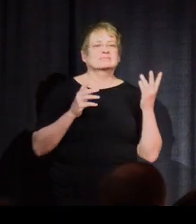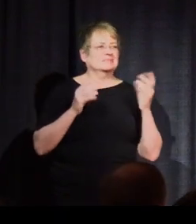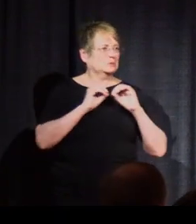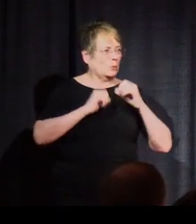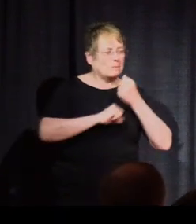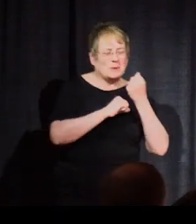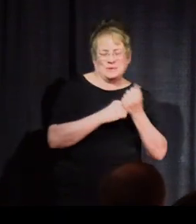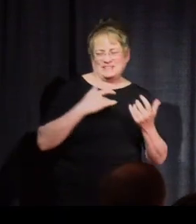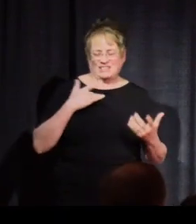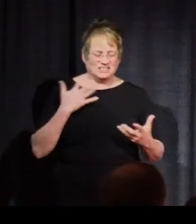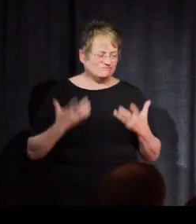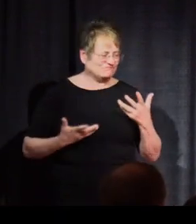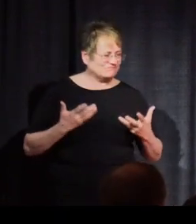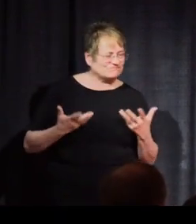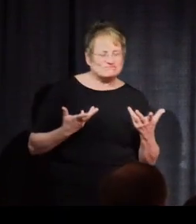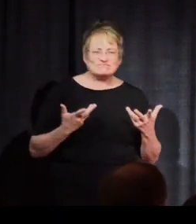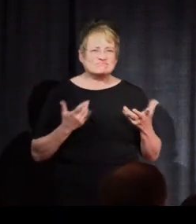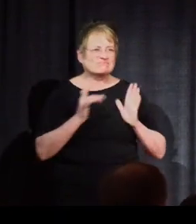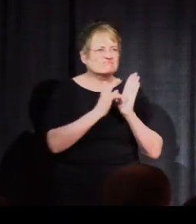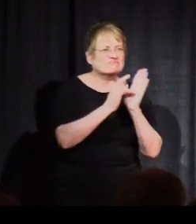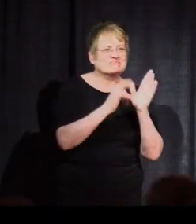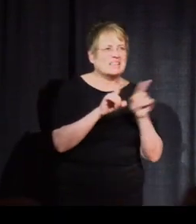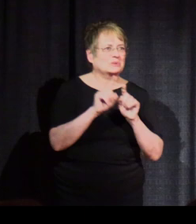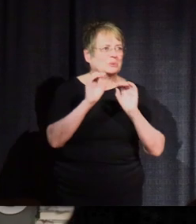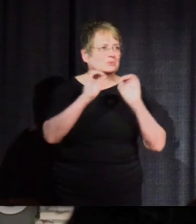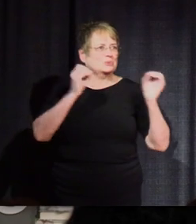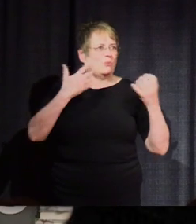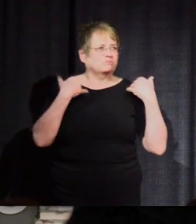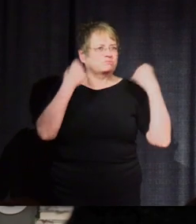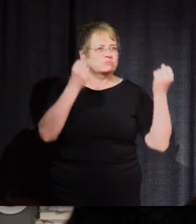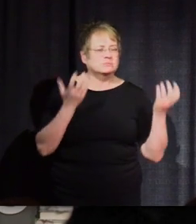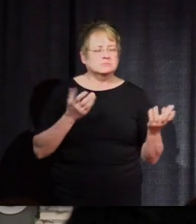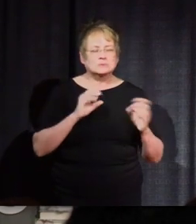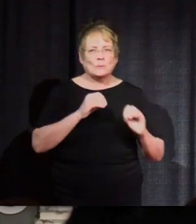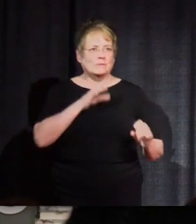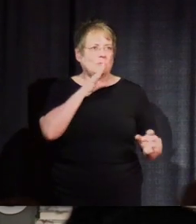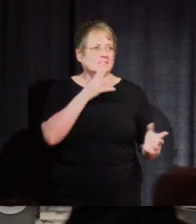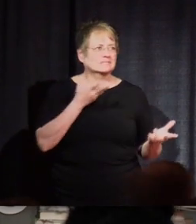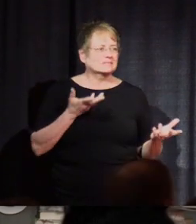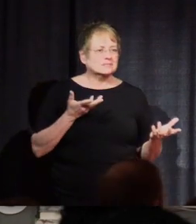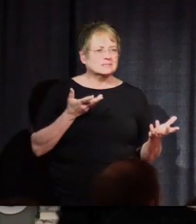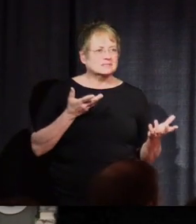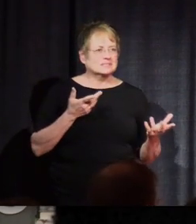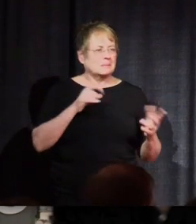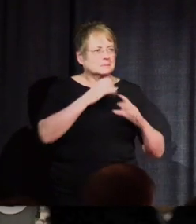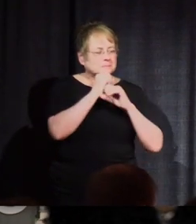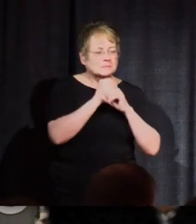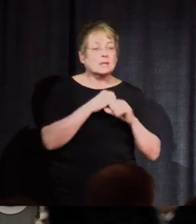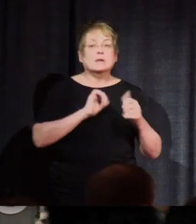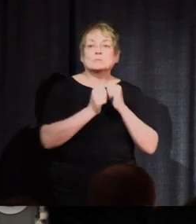incompetent mistreatment and lack of a voice but sport also has the ability to address